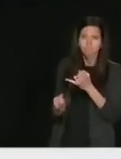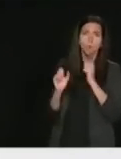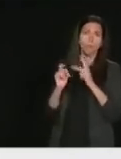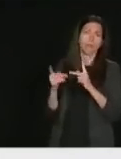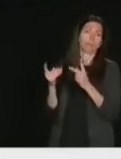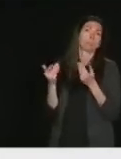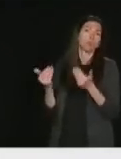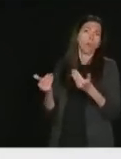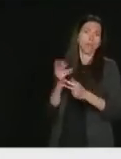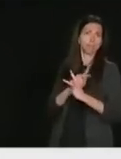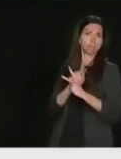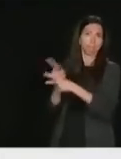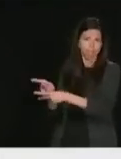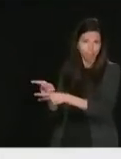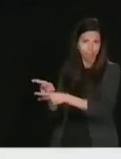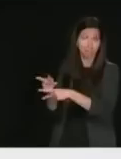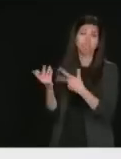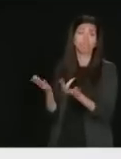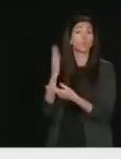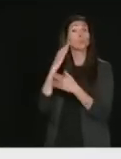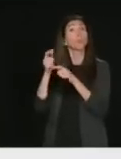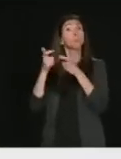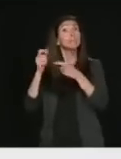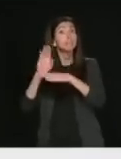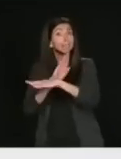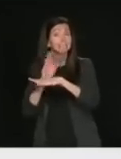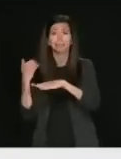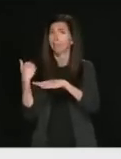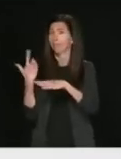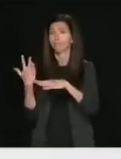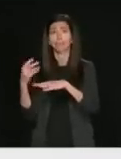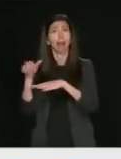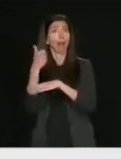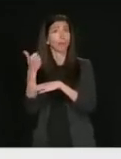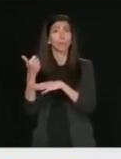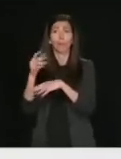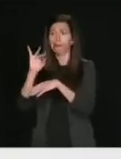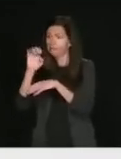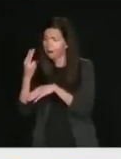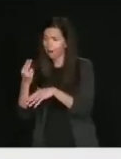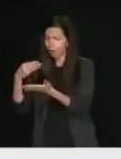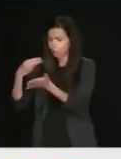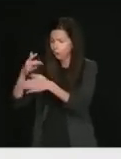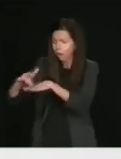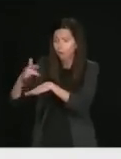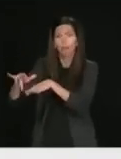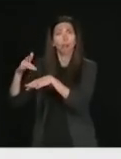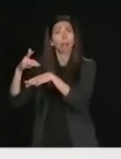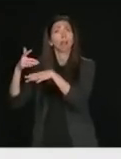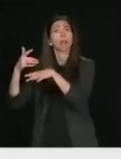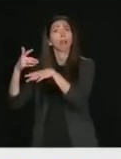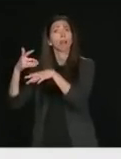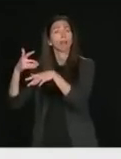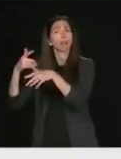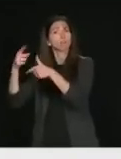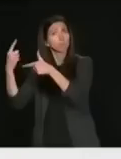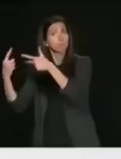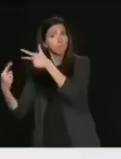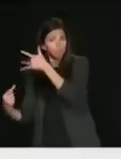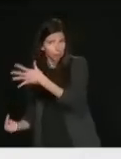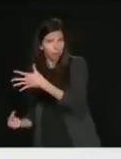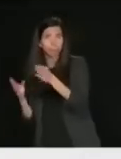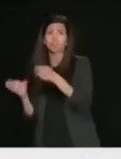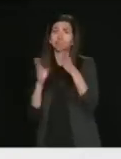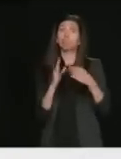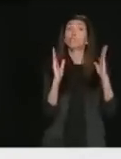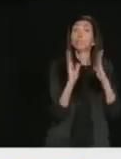greater access to capital than small businesses, which is why we help small businesses right away and very generously. But large